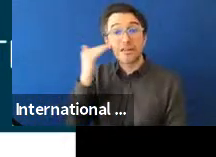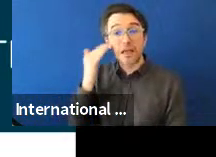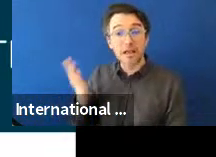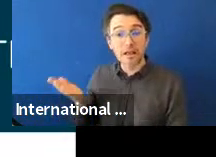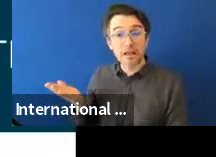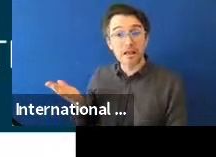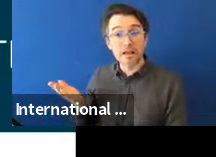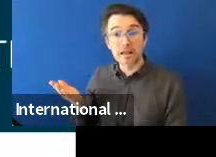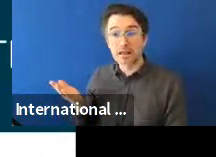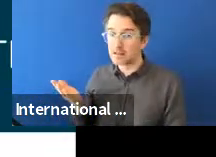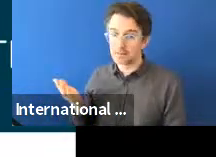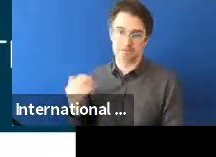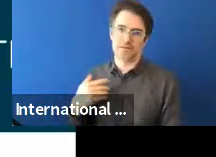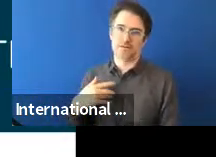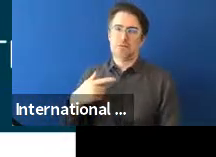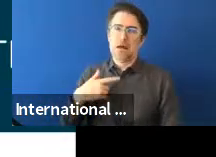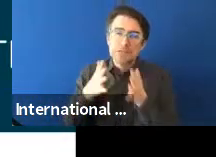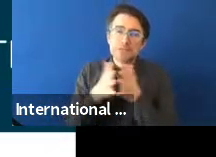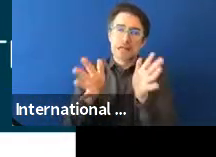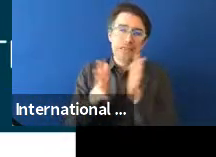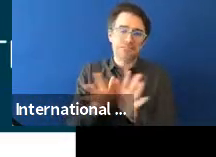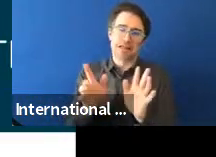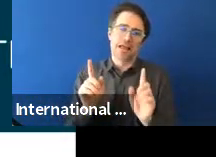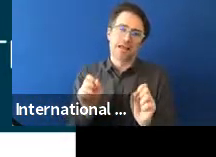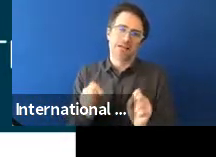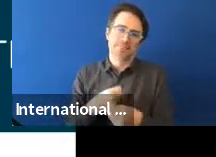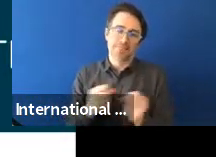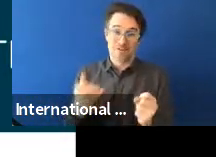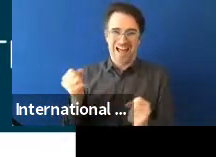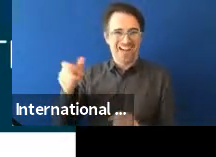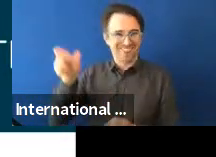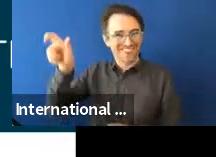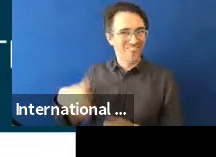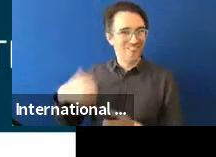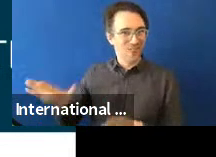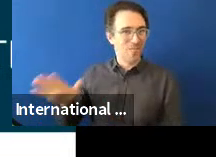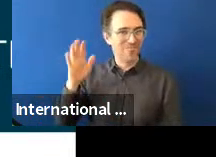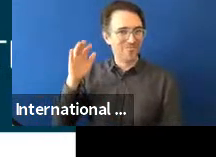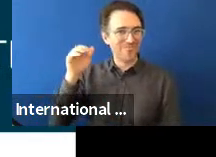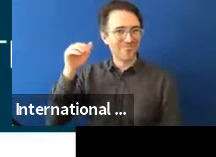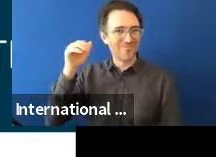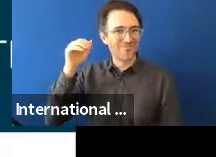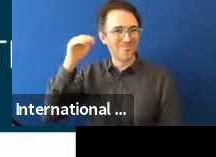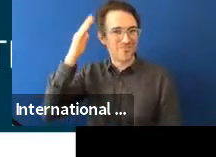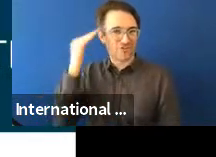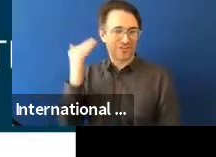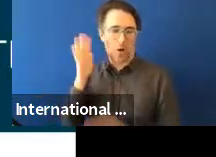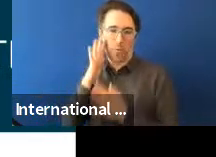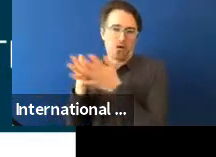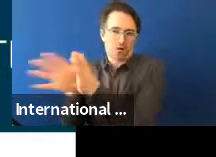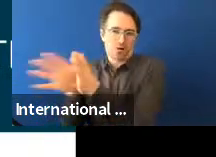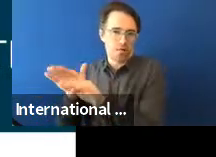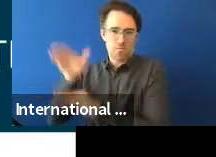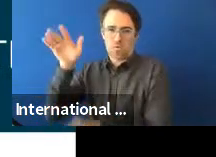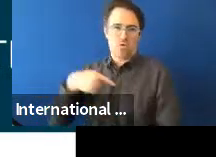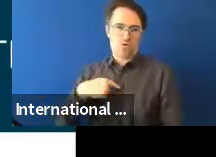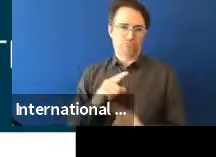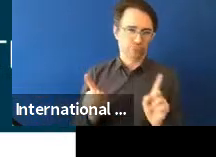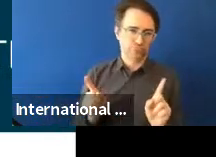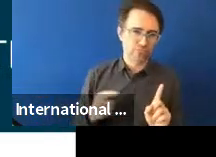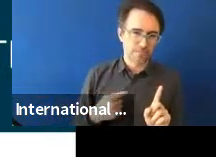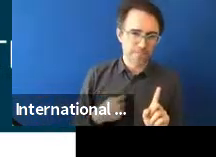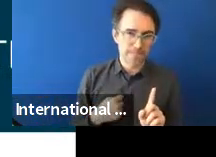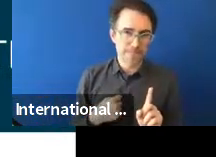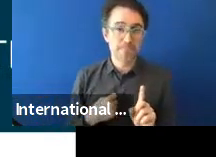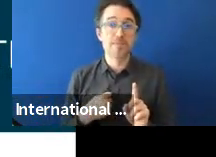about it because my colleague, Chun Iran, will talk about it. But you see, there is an increase with more and more